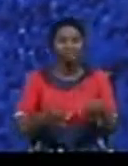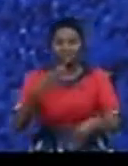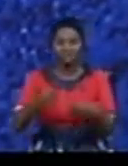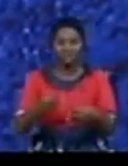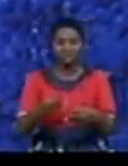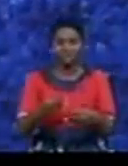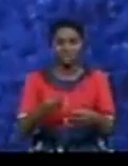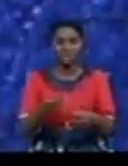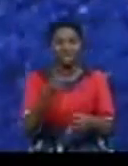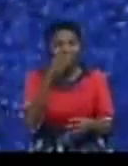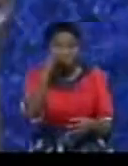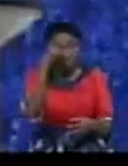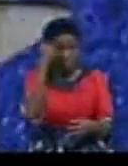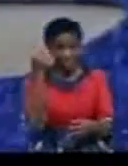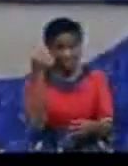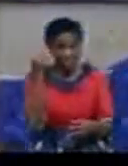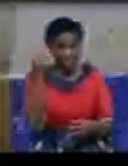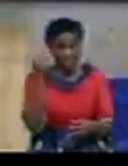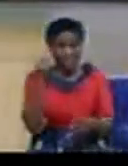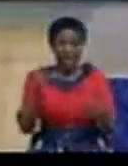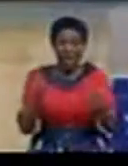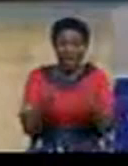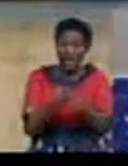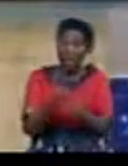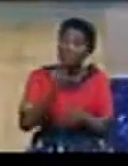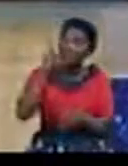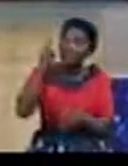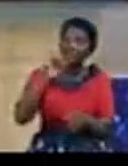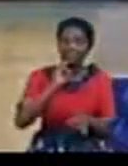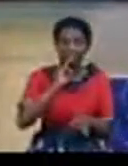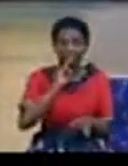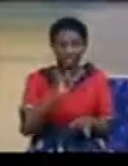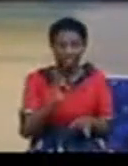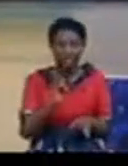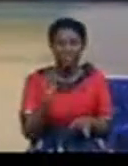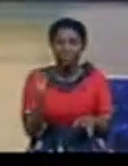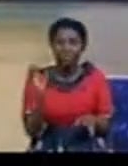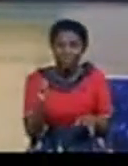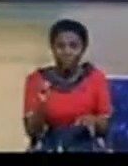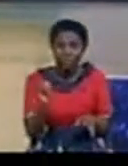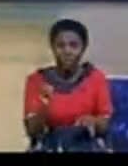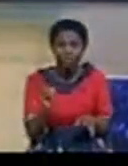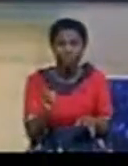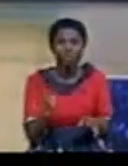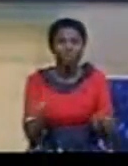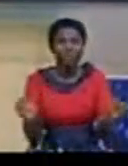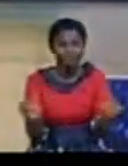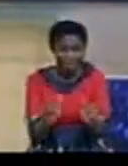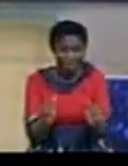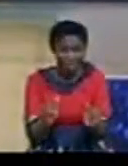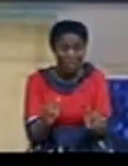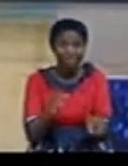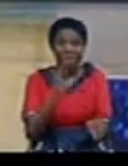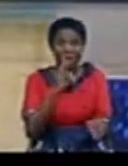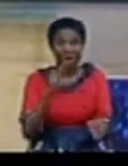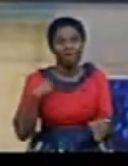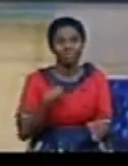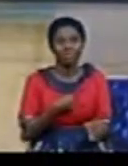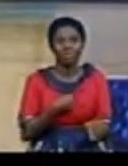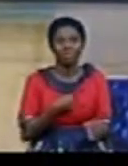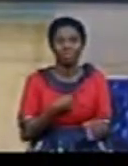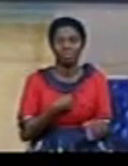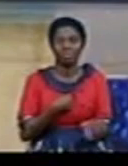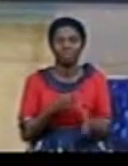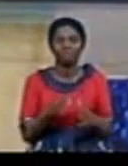Because as he is, so are we. Not only will we get to